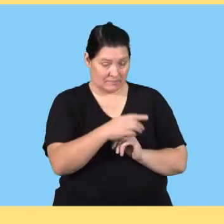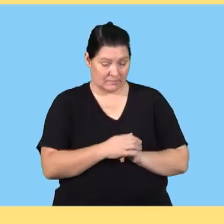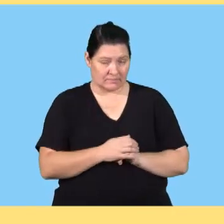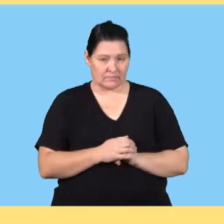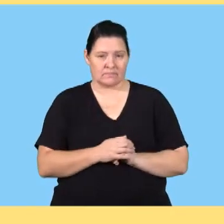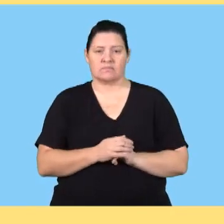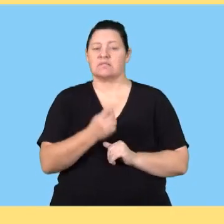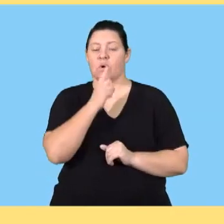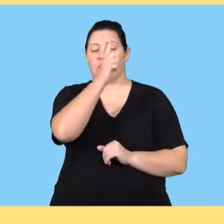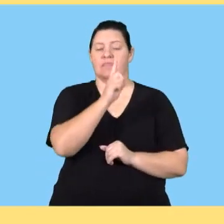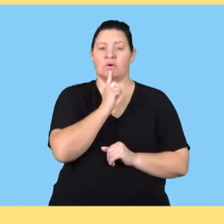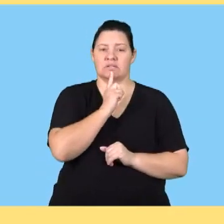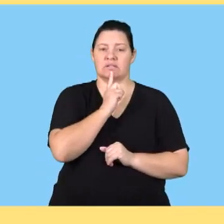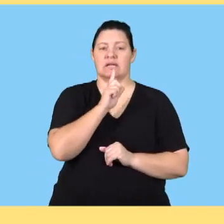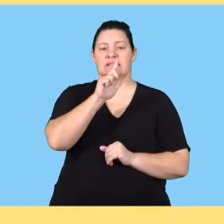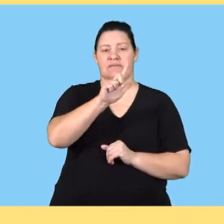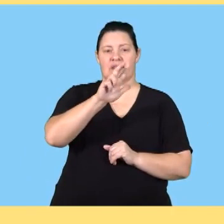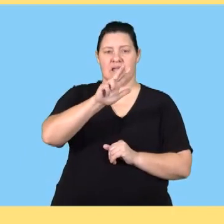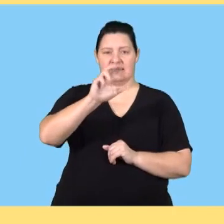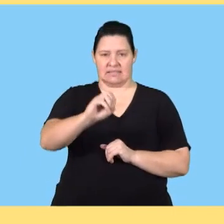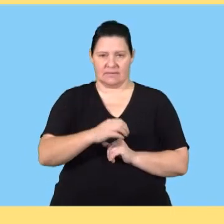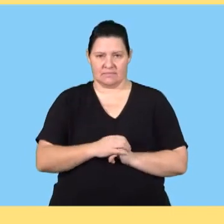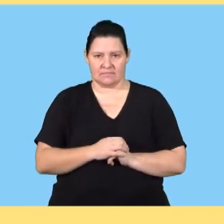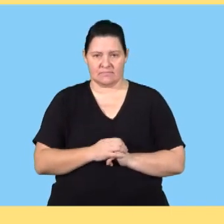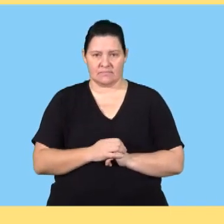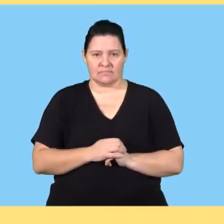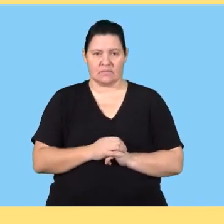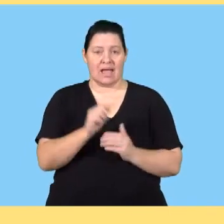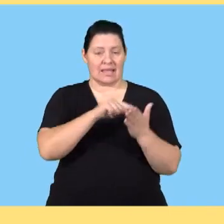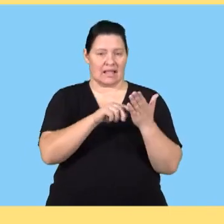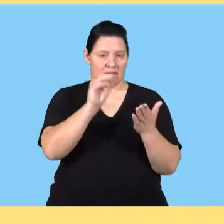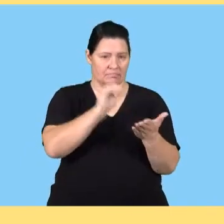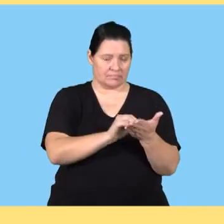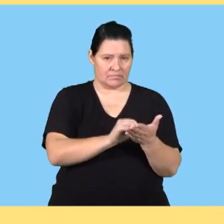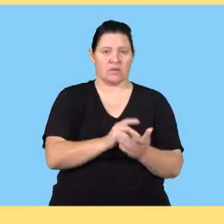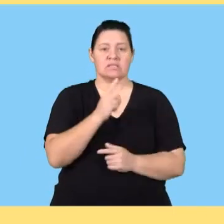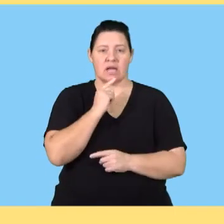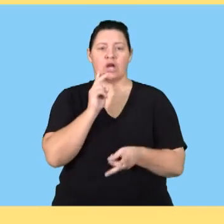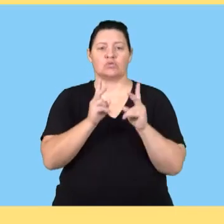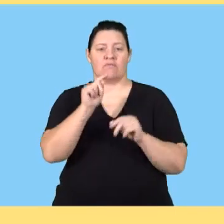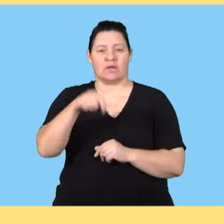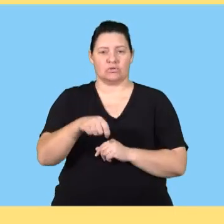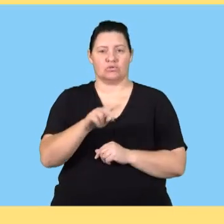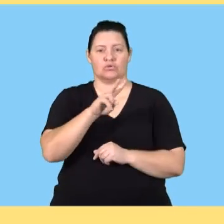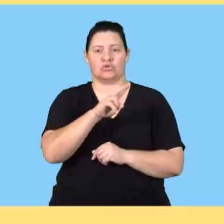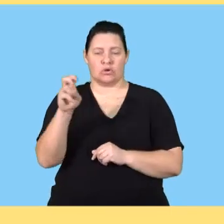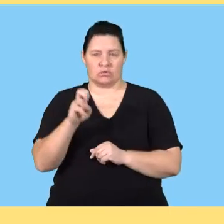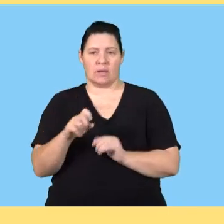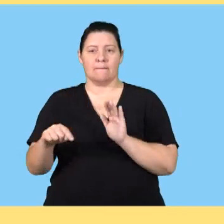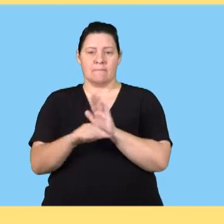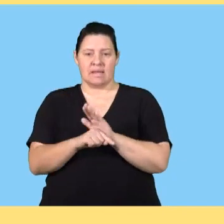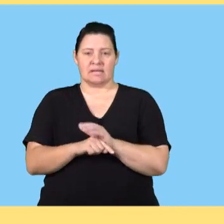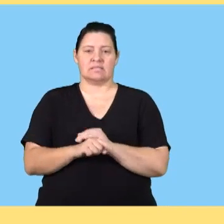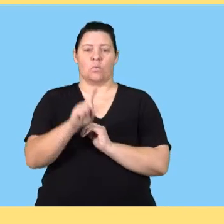So I'm going to come here and say 1,780. With your calculator, you now say 12,200